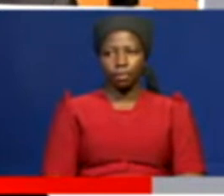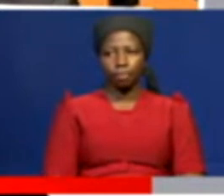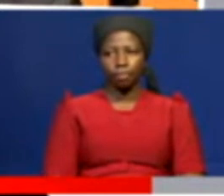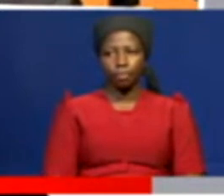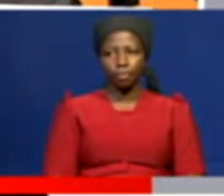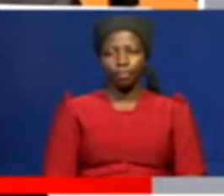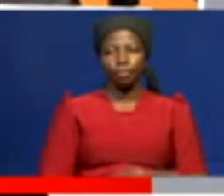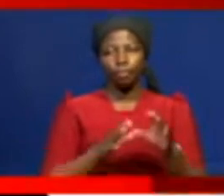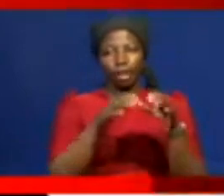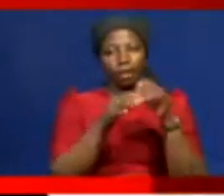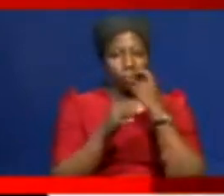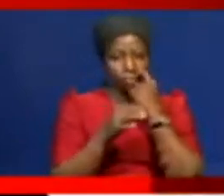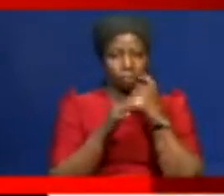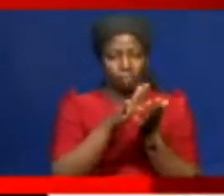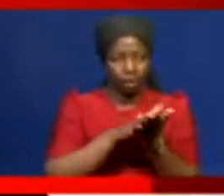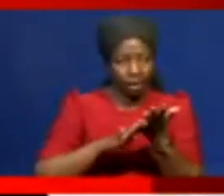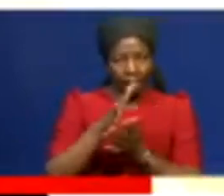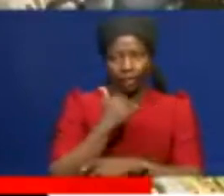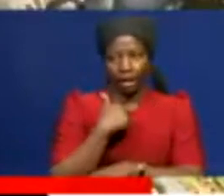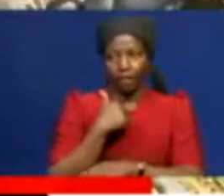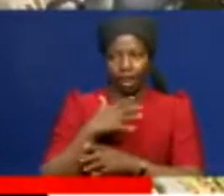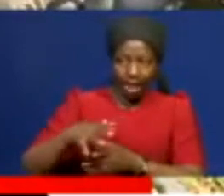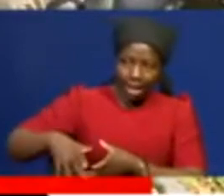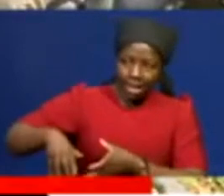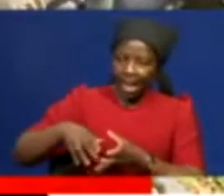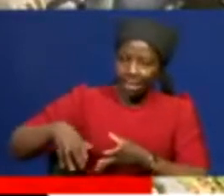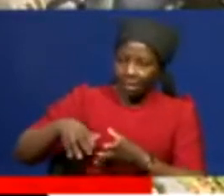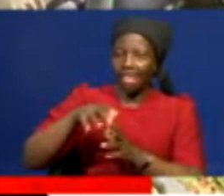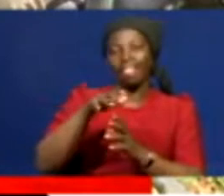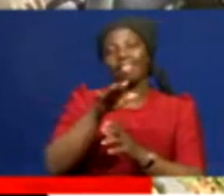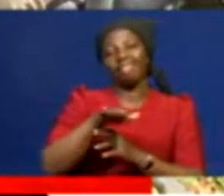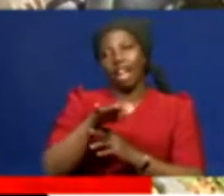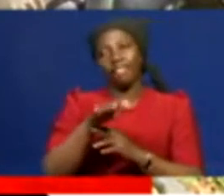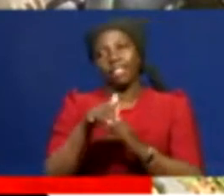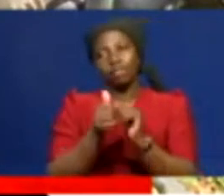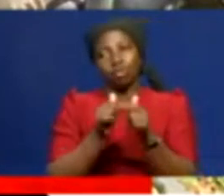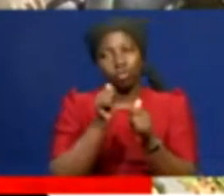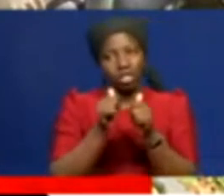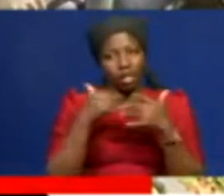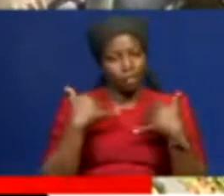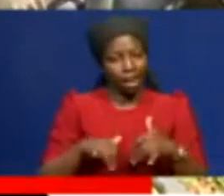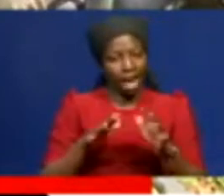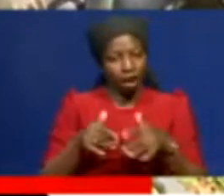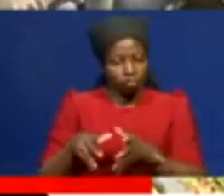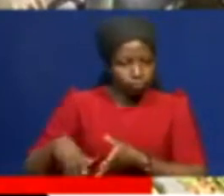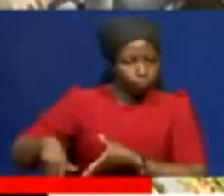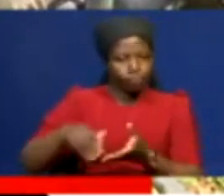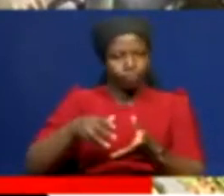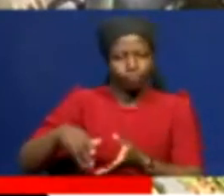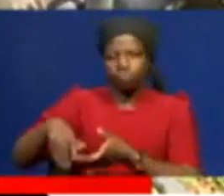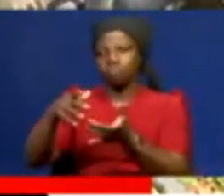Club, basically there's the rugby aspect of the game that is being played by the hands, yes, by passing, and